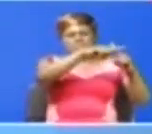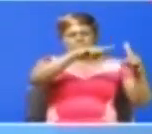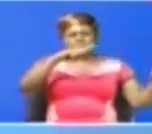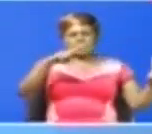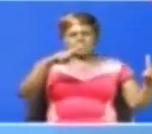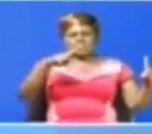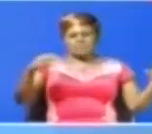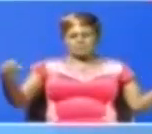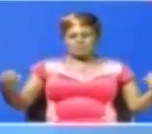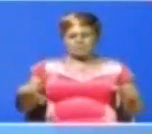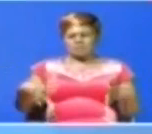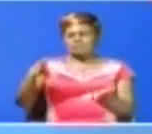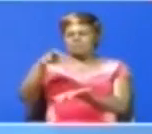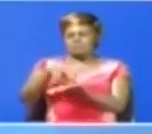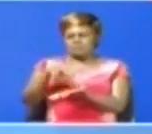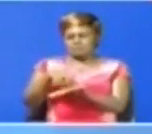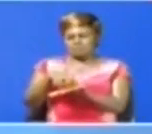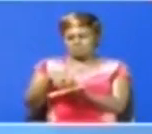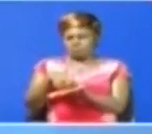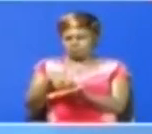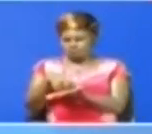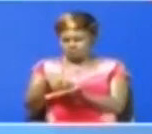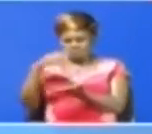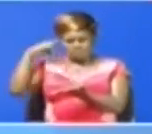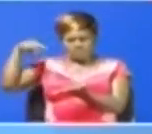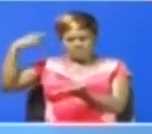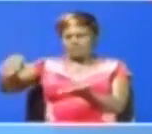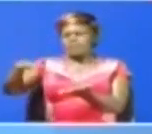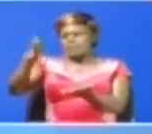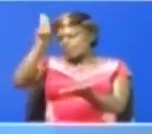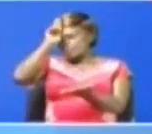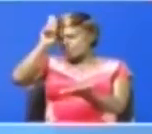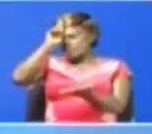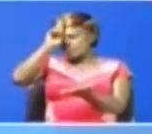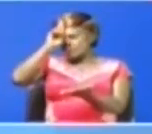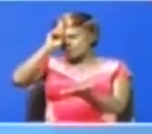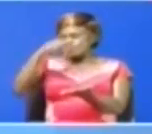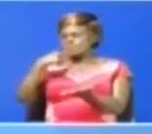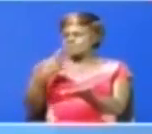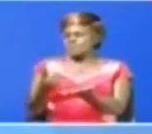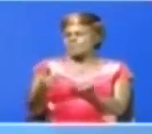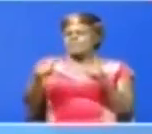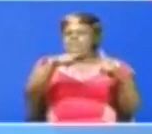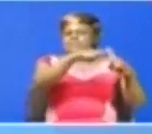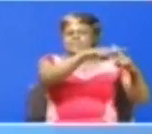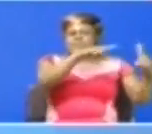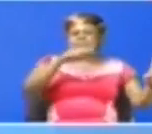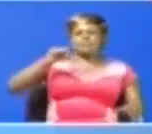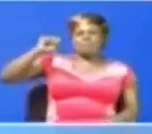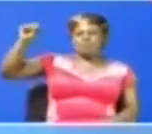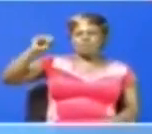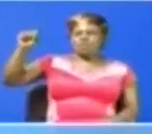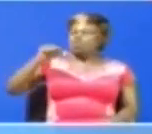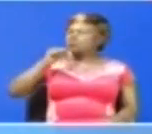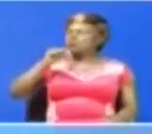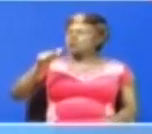unclear circumstances in Nairobi's Mathare area. Nairobi police commander says the killings are political but